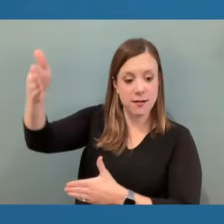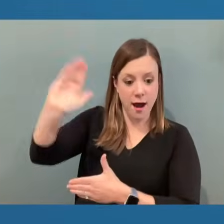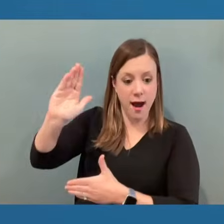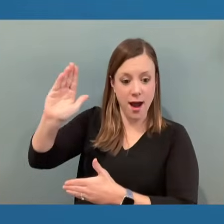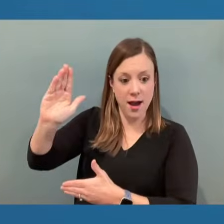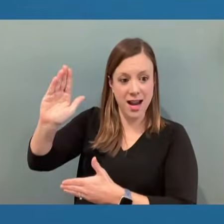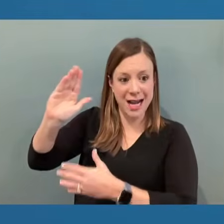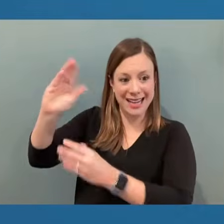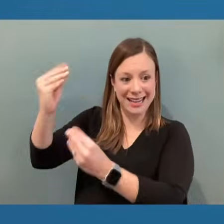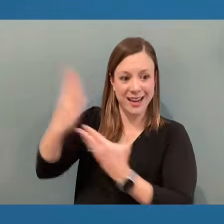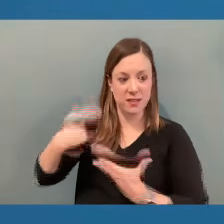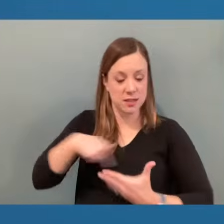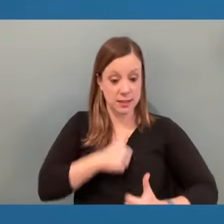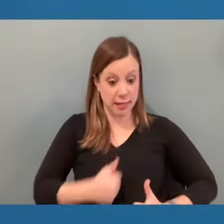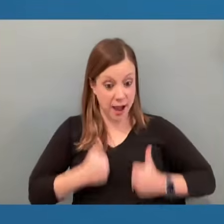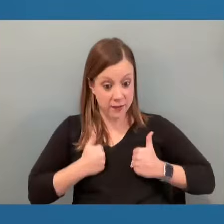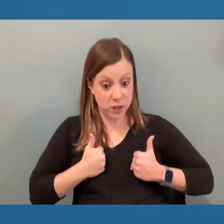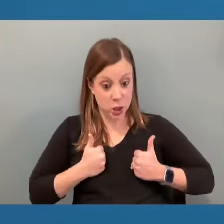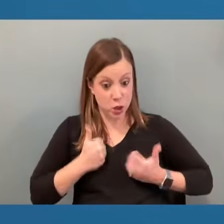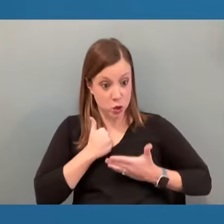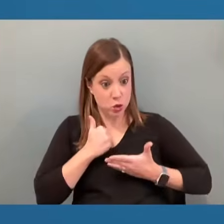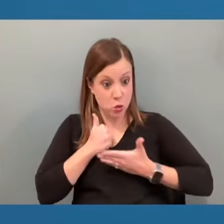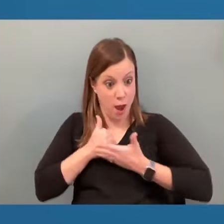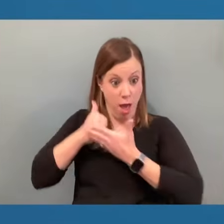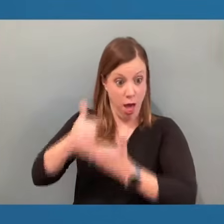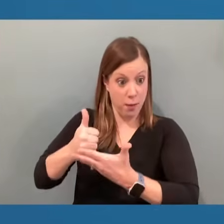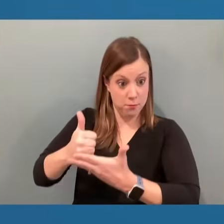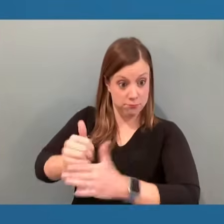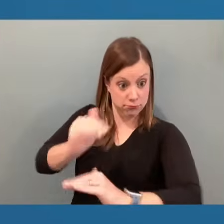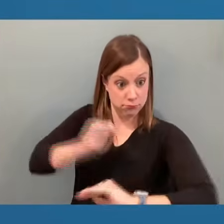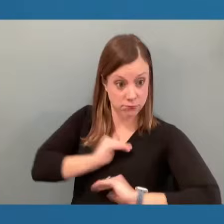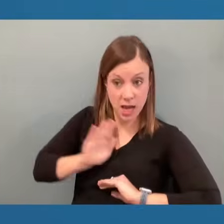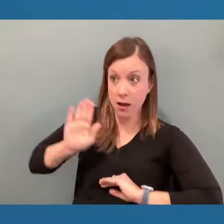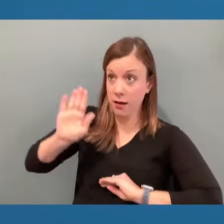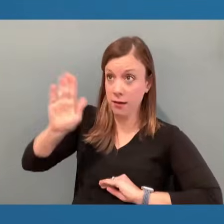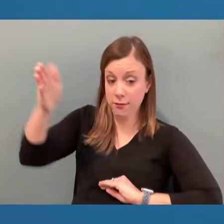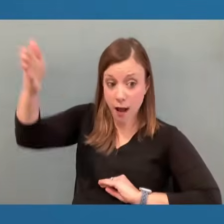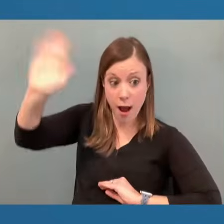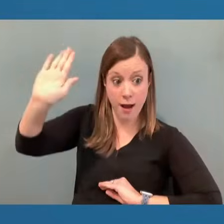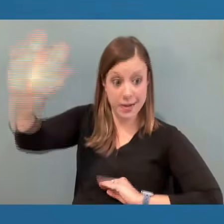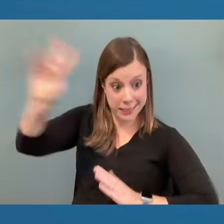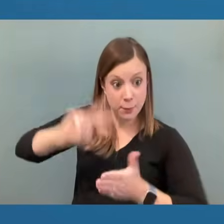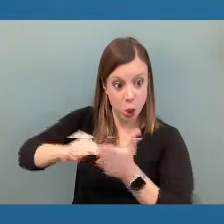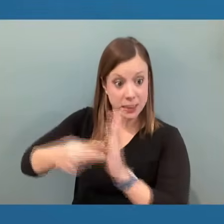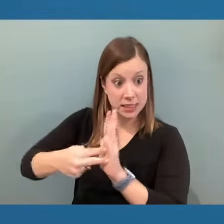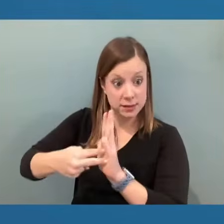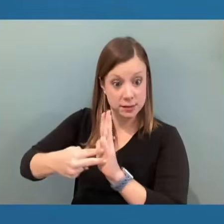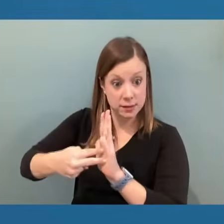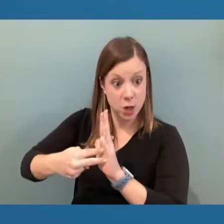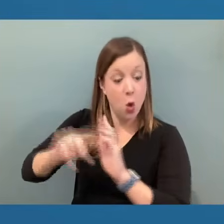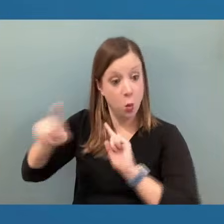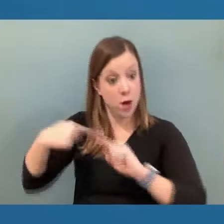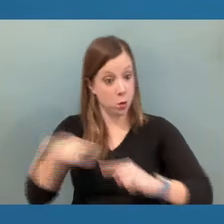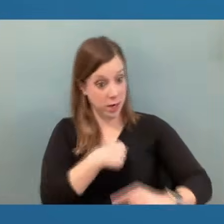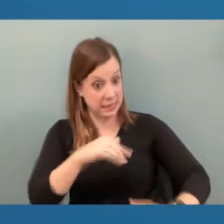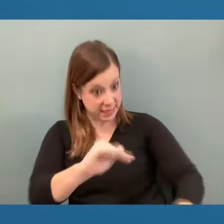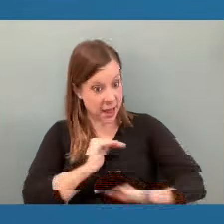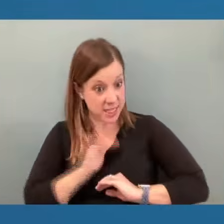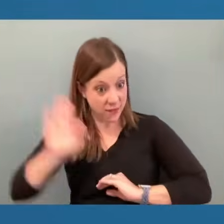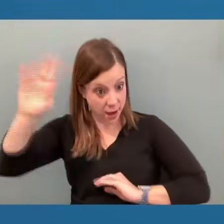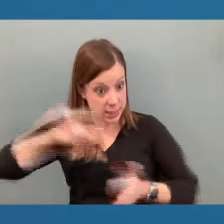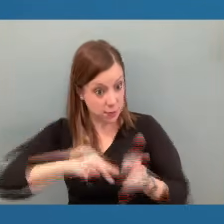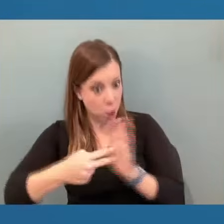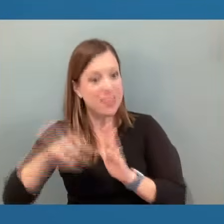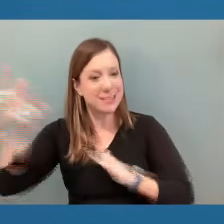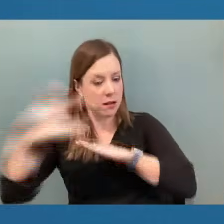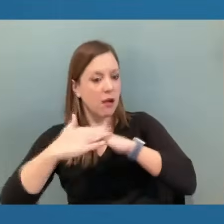purposes. And when we fulfill God's purposes, God calls us home. But I also believe that